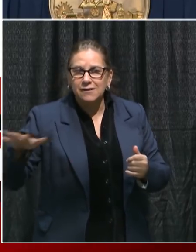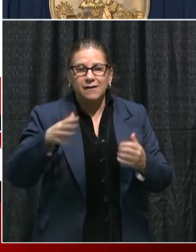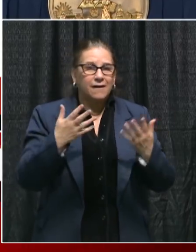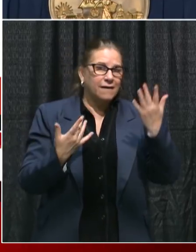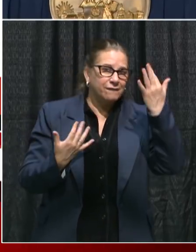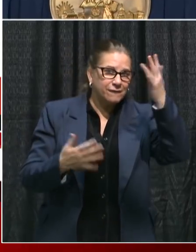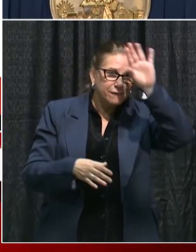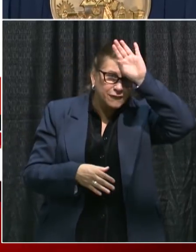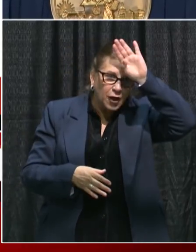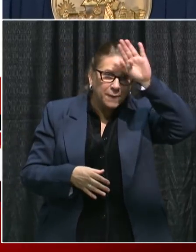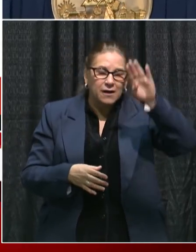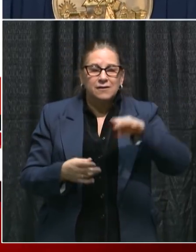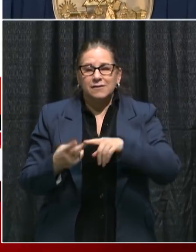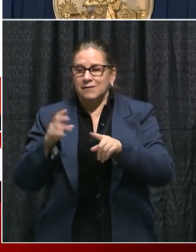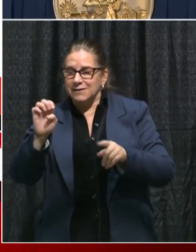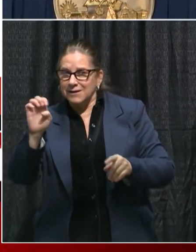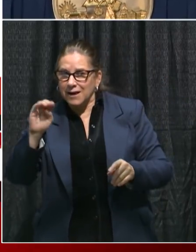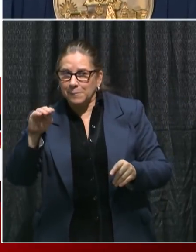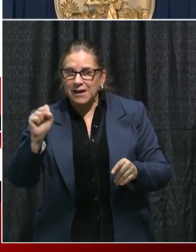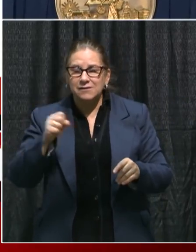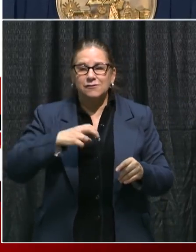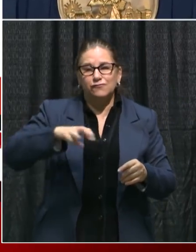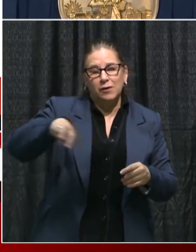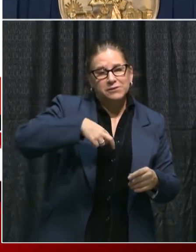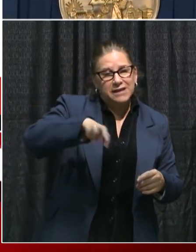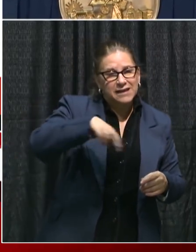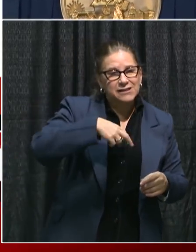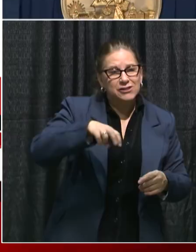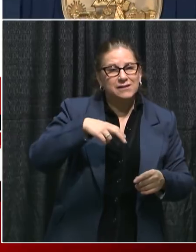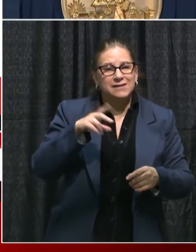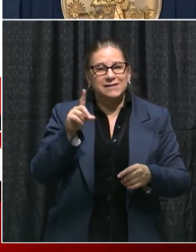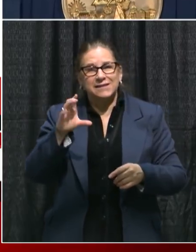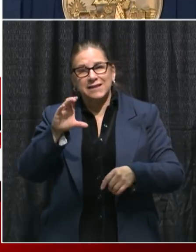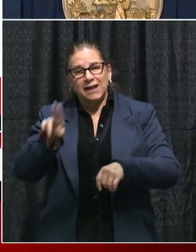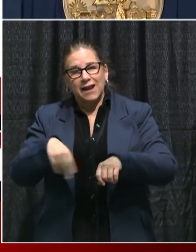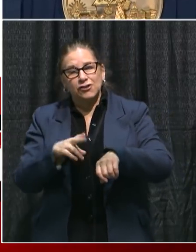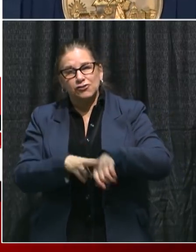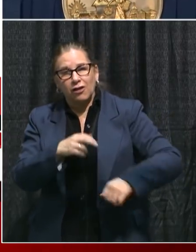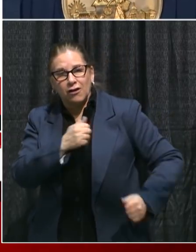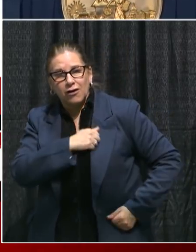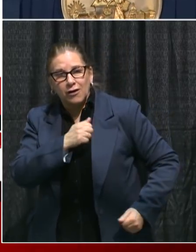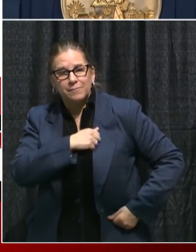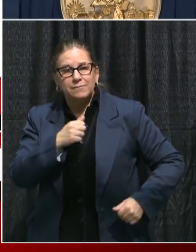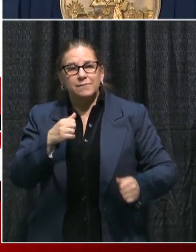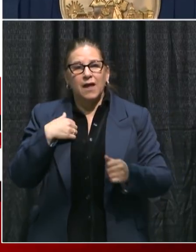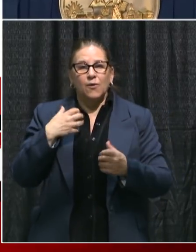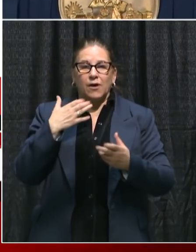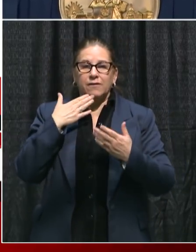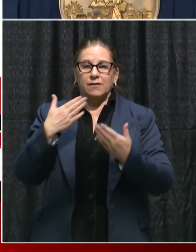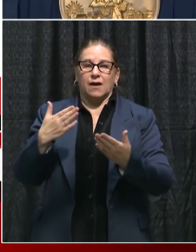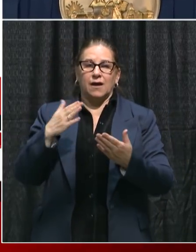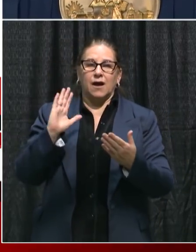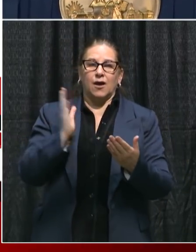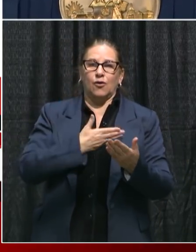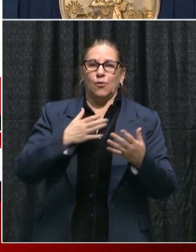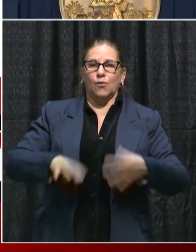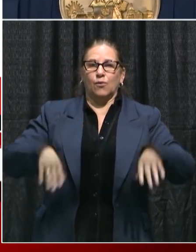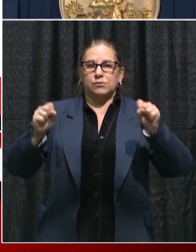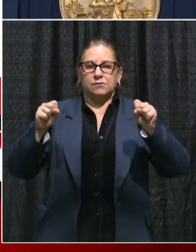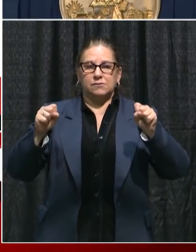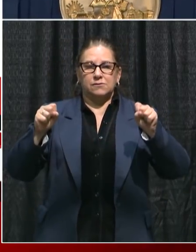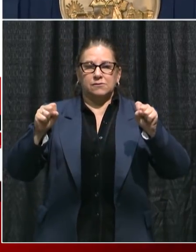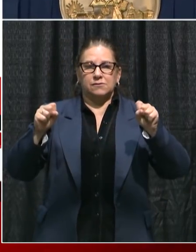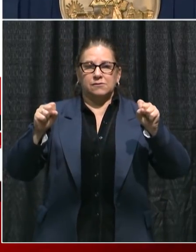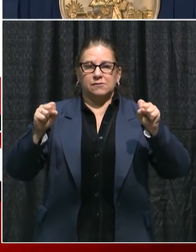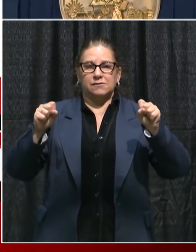and the DC National Guard. And of course, want to thank our host, an industry that was first